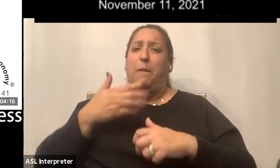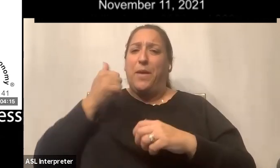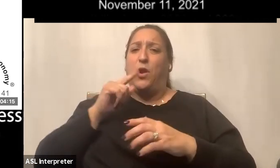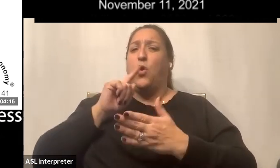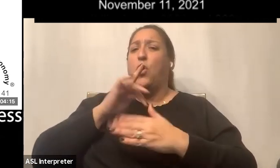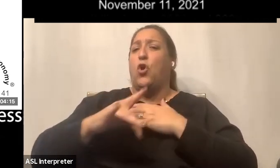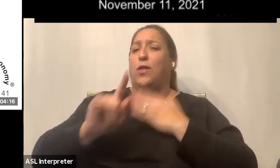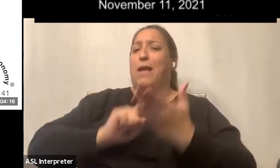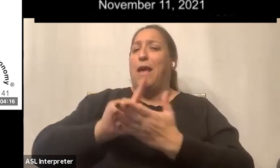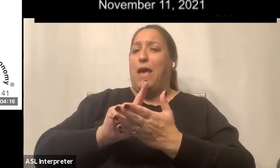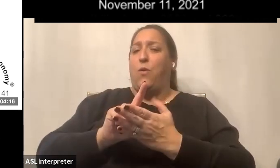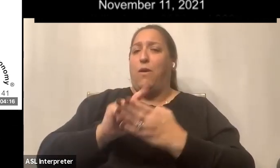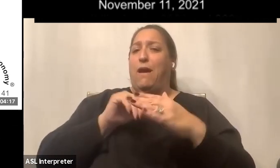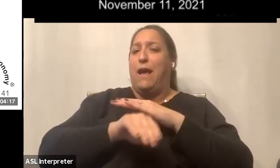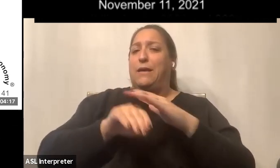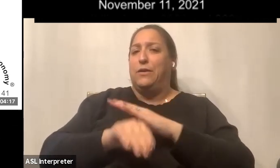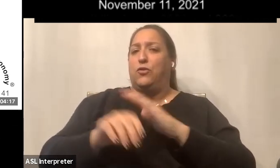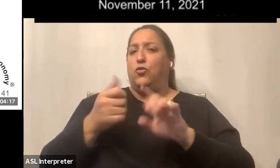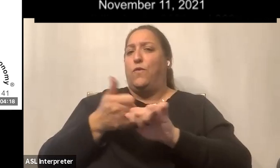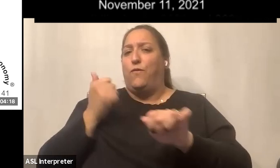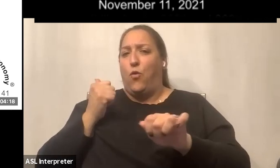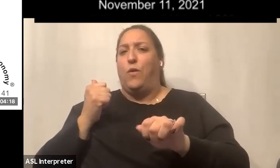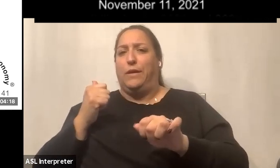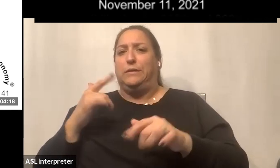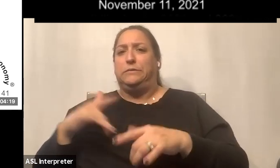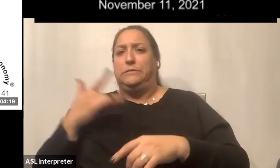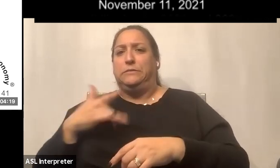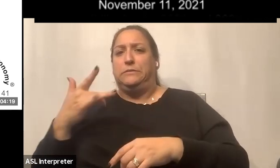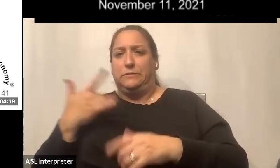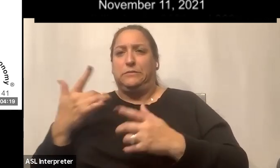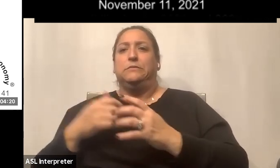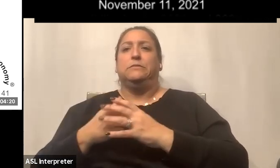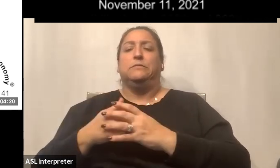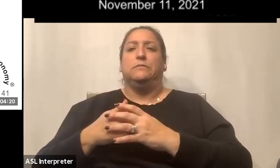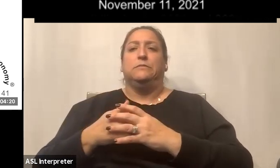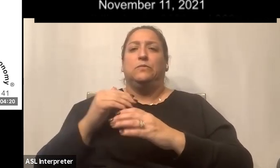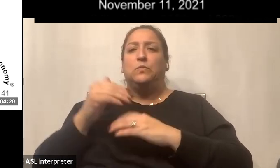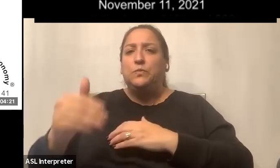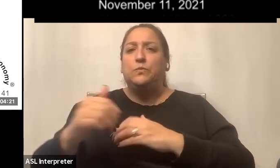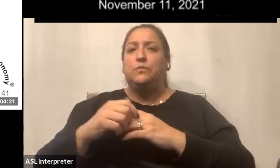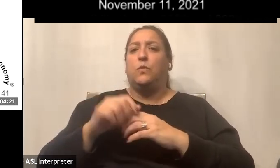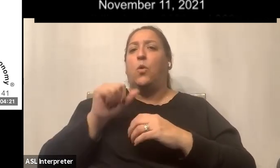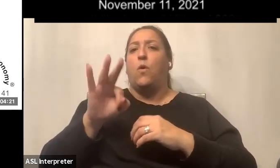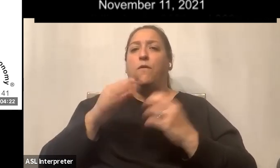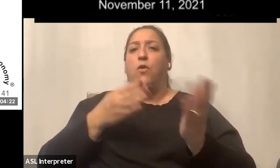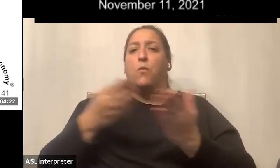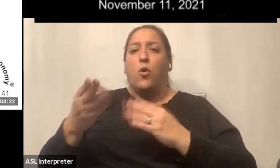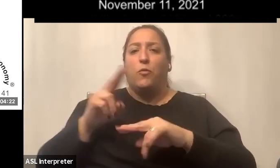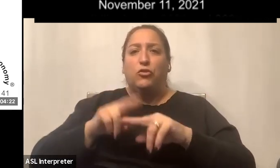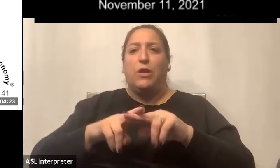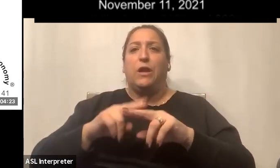avoid overstimulation? Maybe there could be a special demonstration. Offer portable chairs and wheelchair